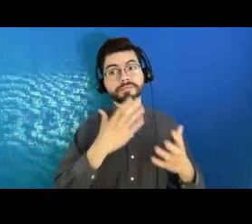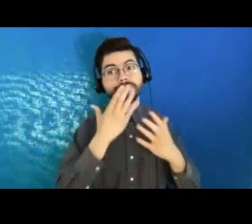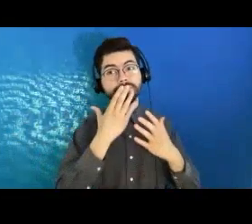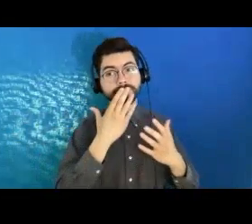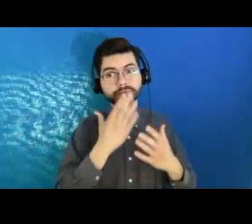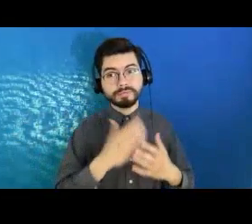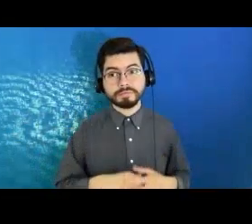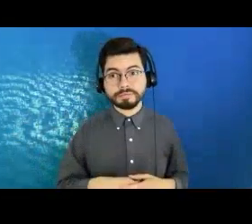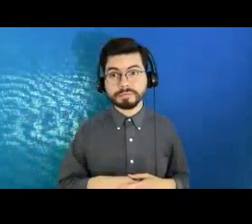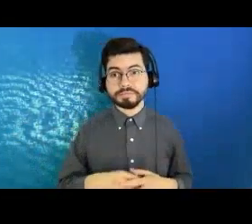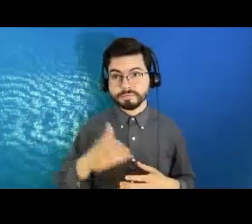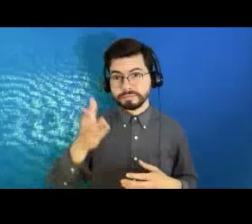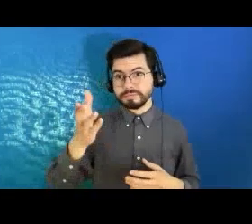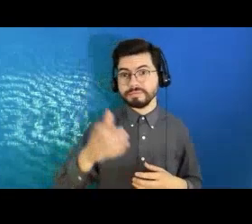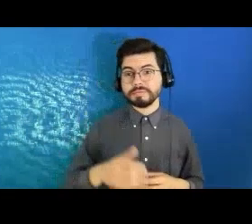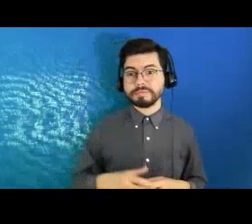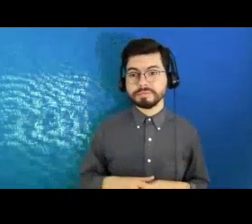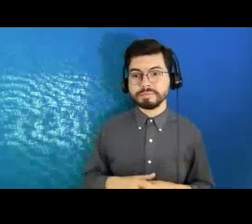Sure.